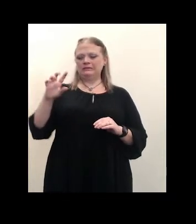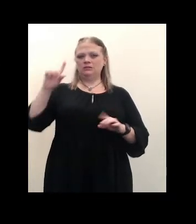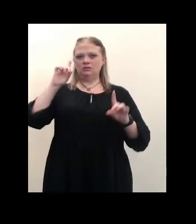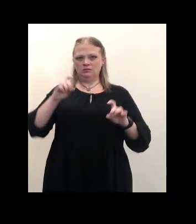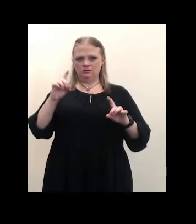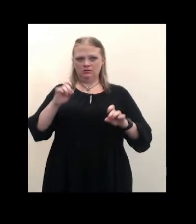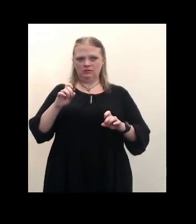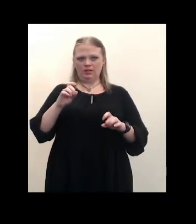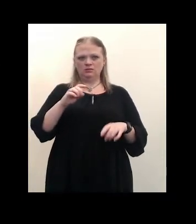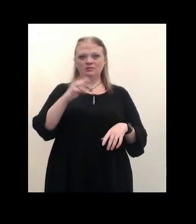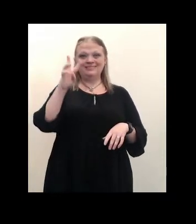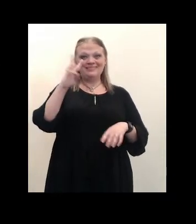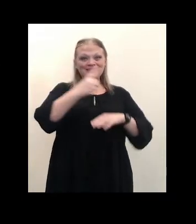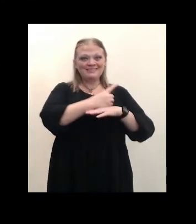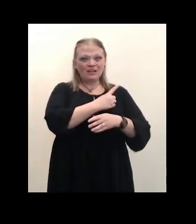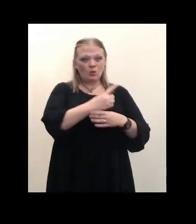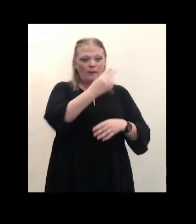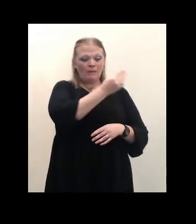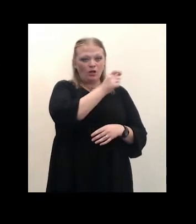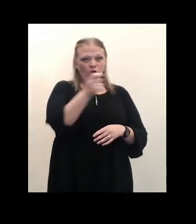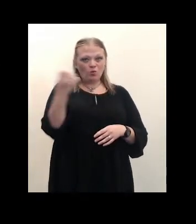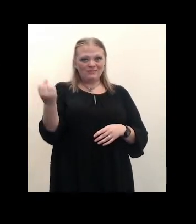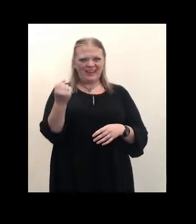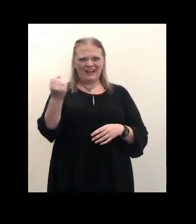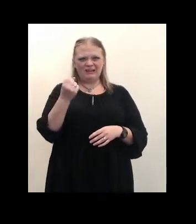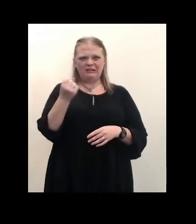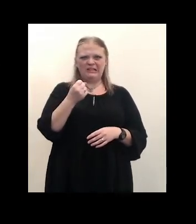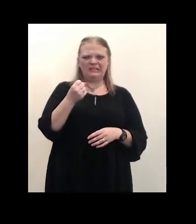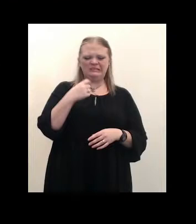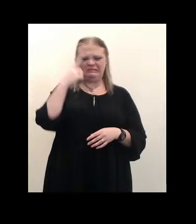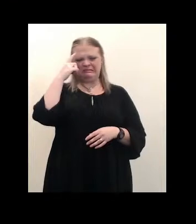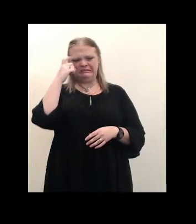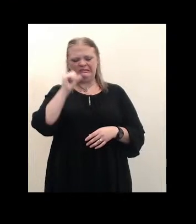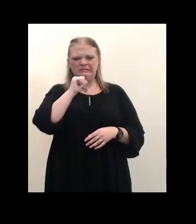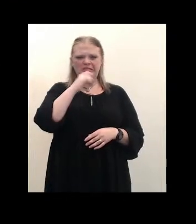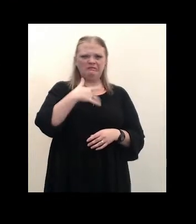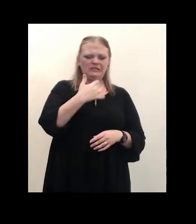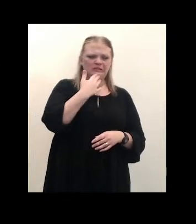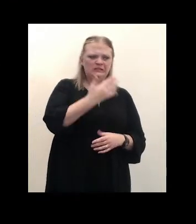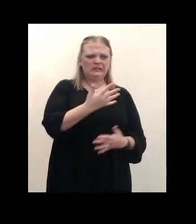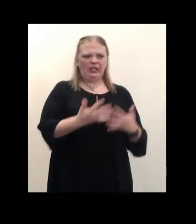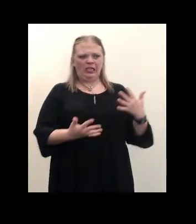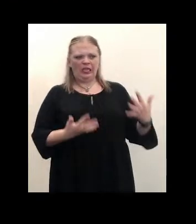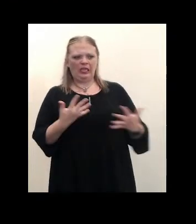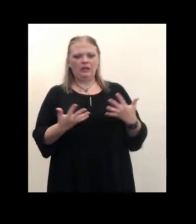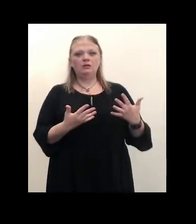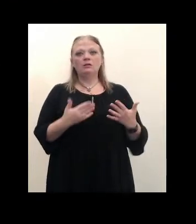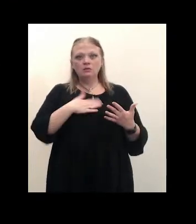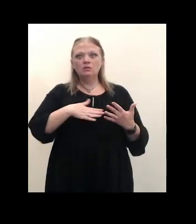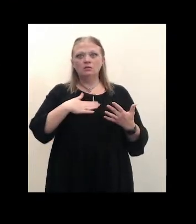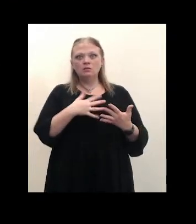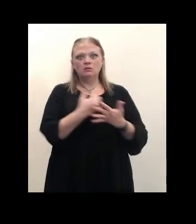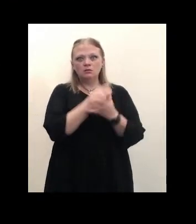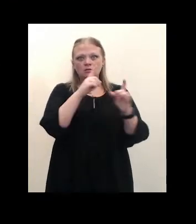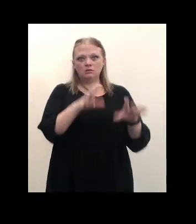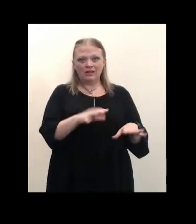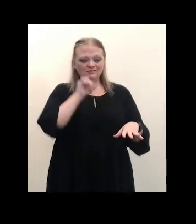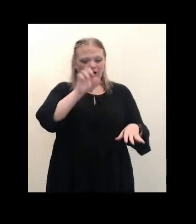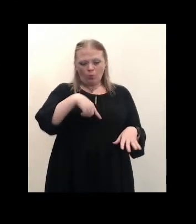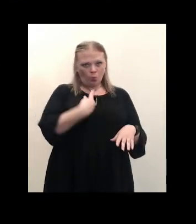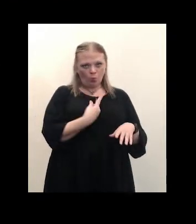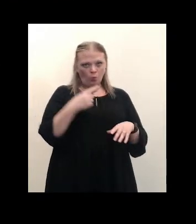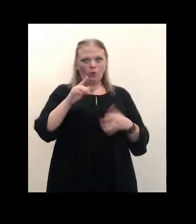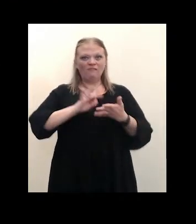Saturday. So if anybody is not feeling well, please get a test. We're not the only ones testing. There are pharmacies, there are